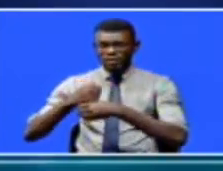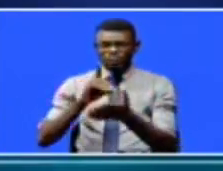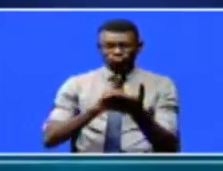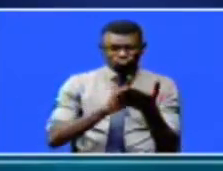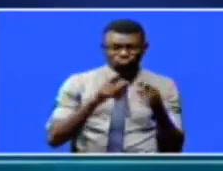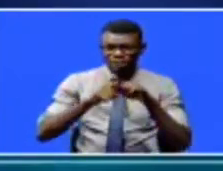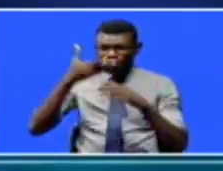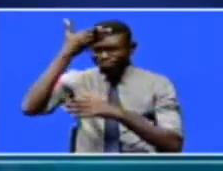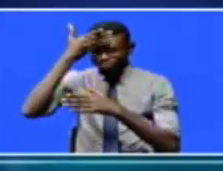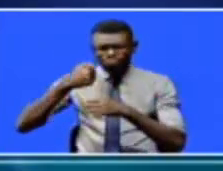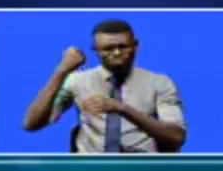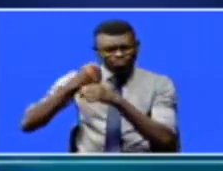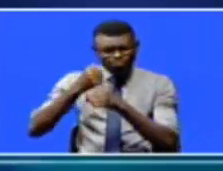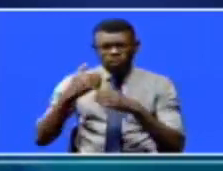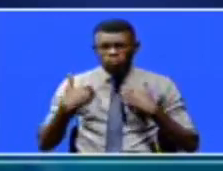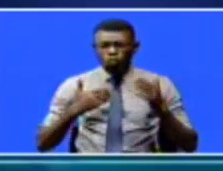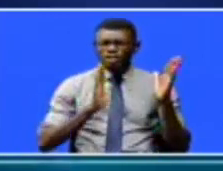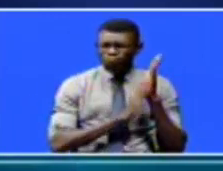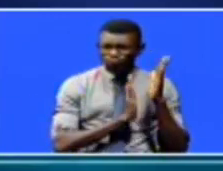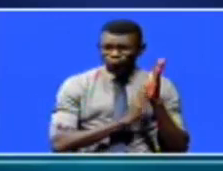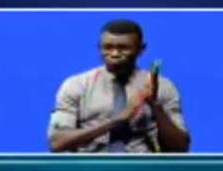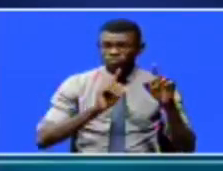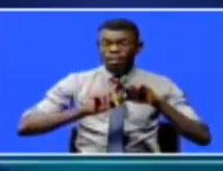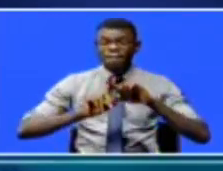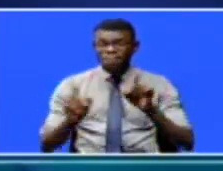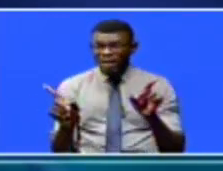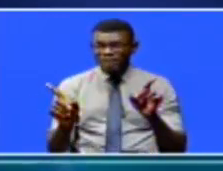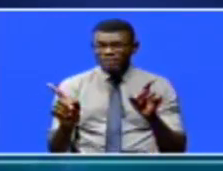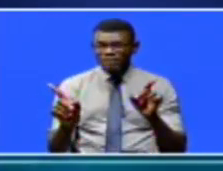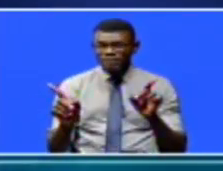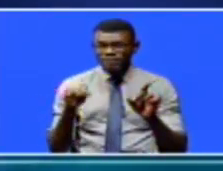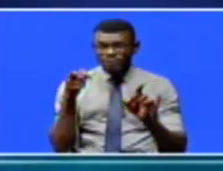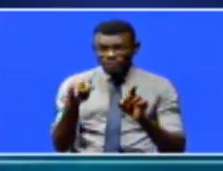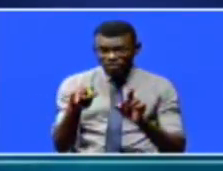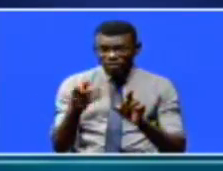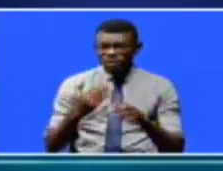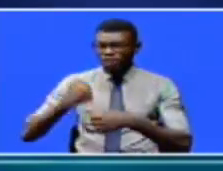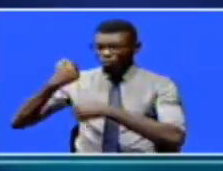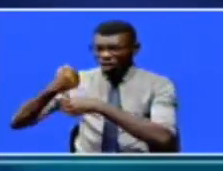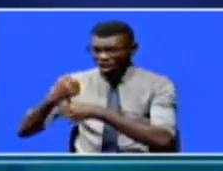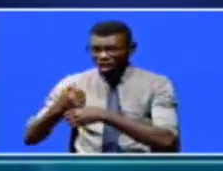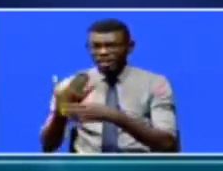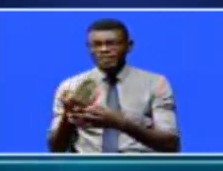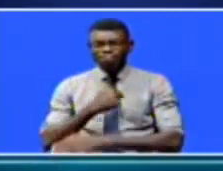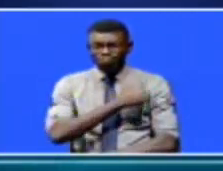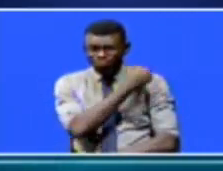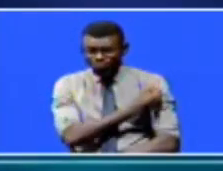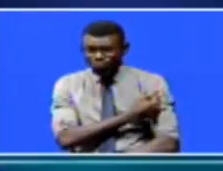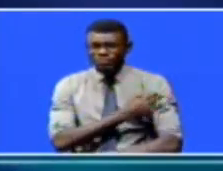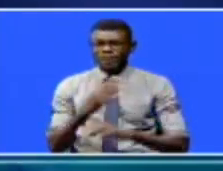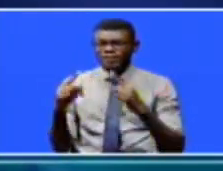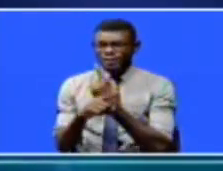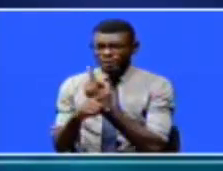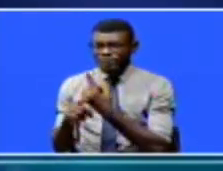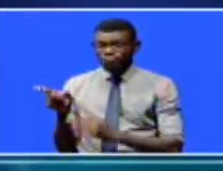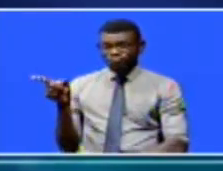work they do. Little though is said about other frontline staff who ensure that the cogs in the wheels of clinical treatment move. Shema